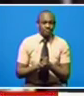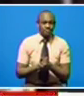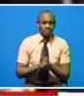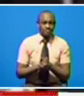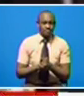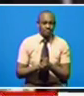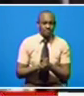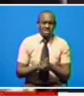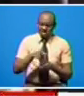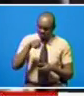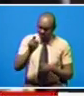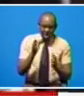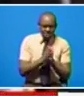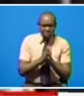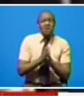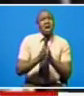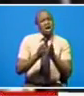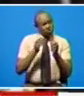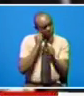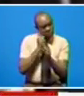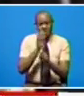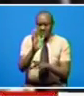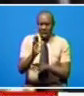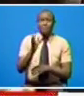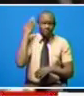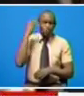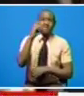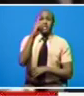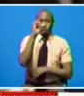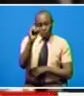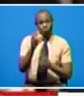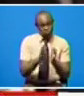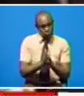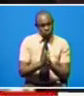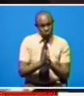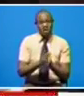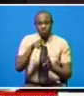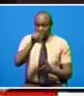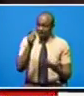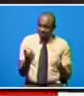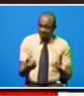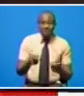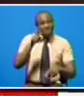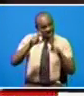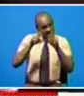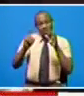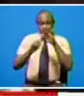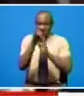His long and checkered career as a DO, district officer, positions in various